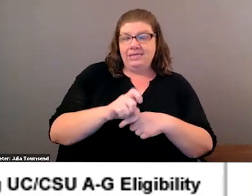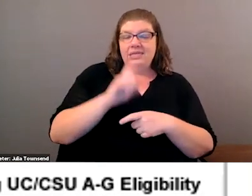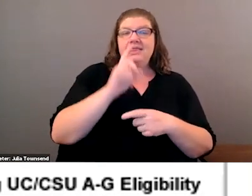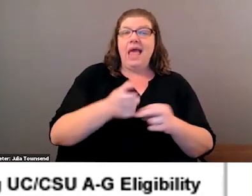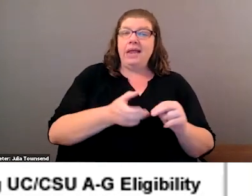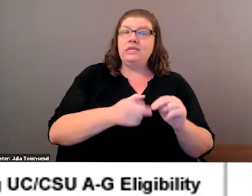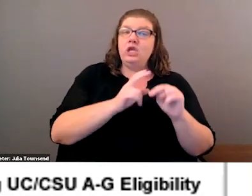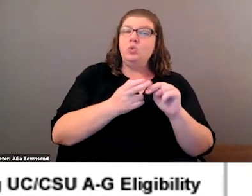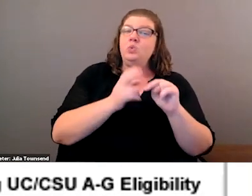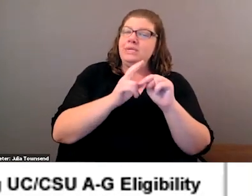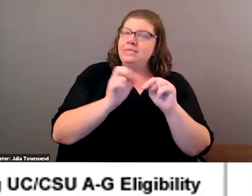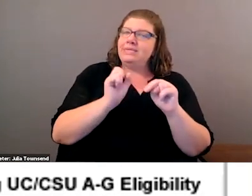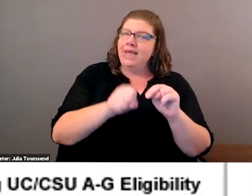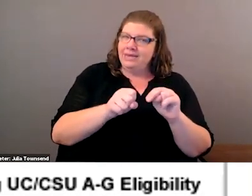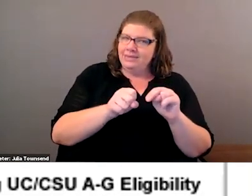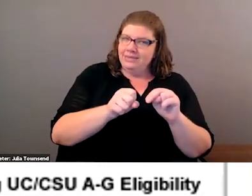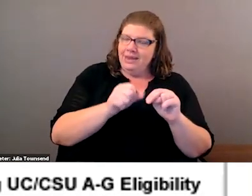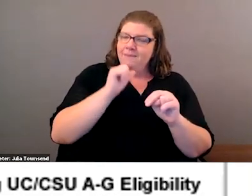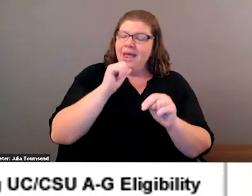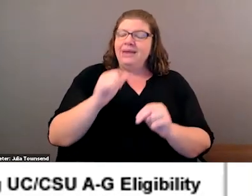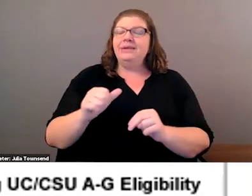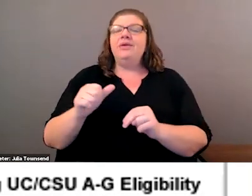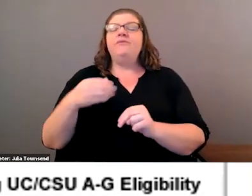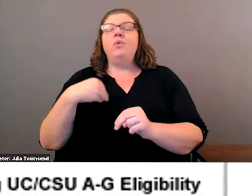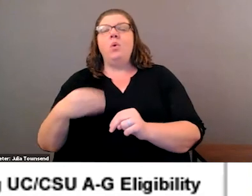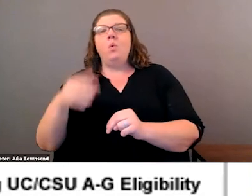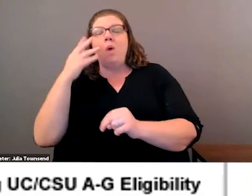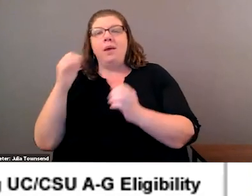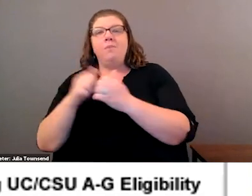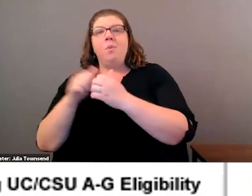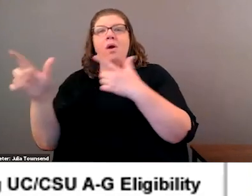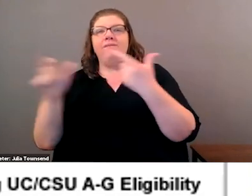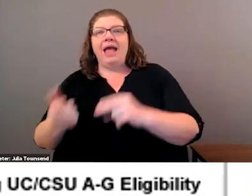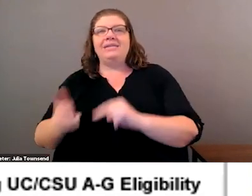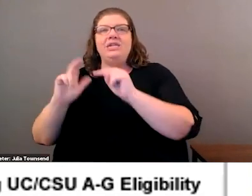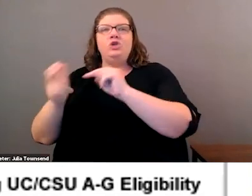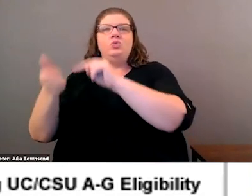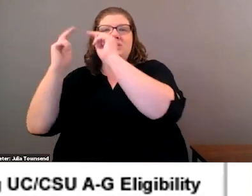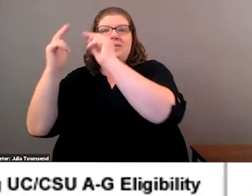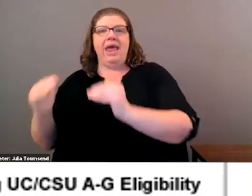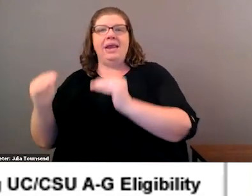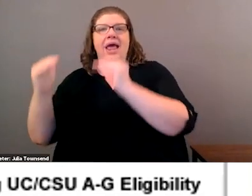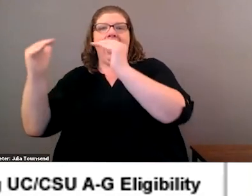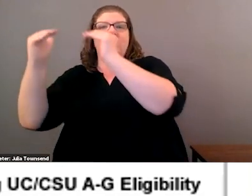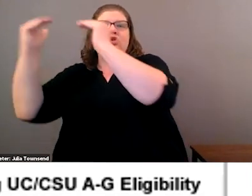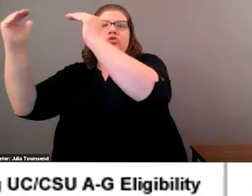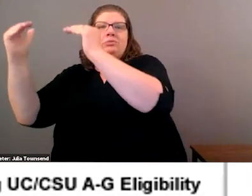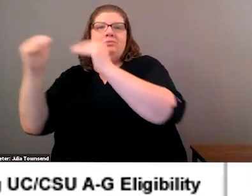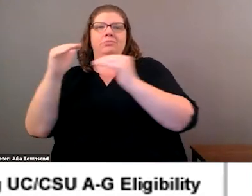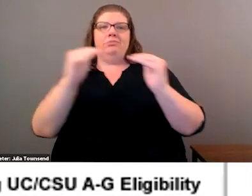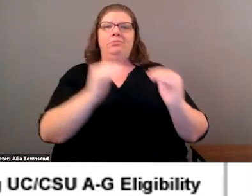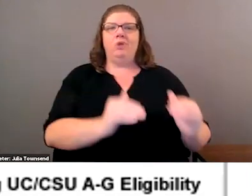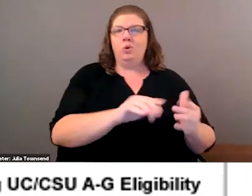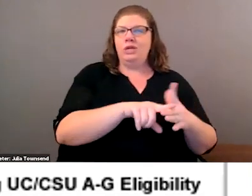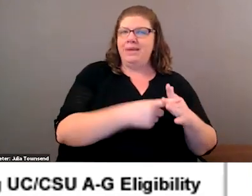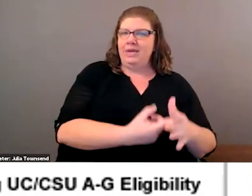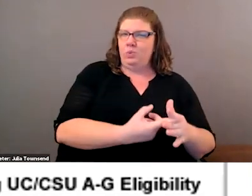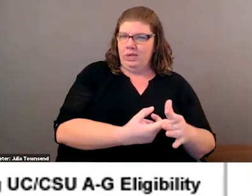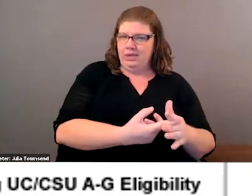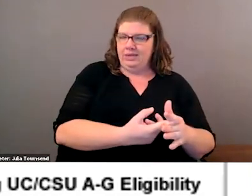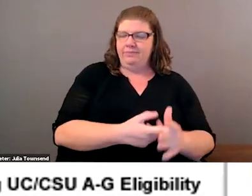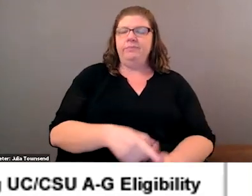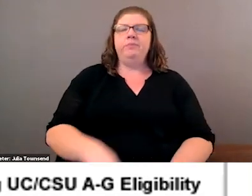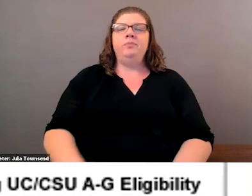good, but it is not increasing at the same rate. And of course, it is not as high overall or to begin with. If you can just click